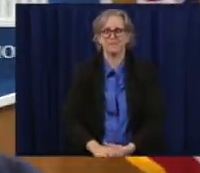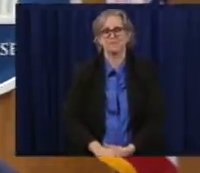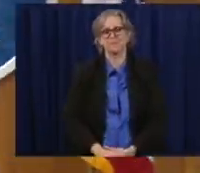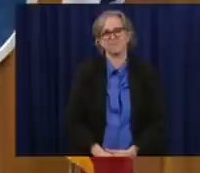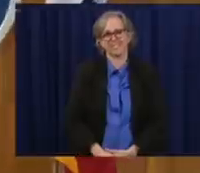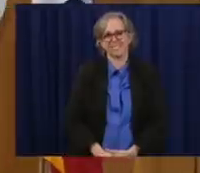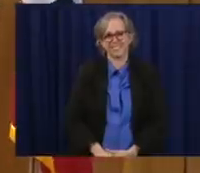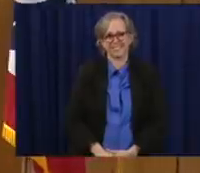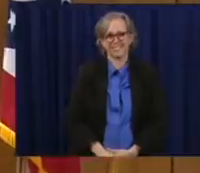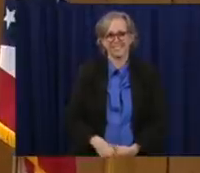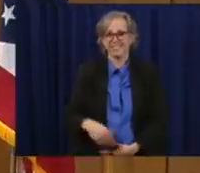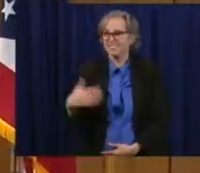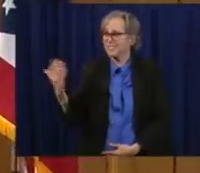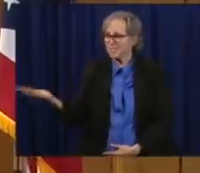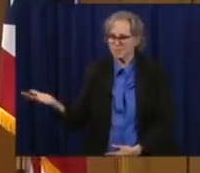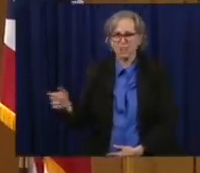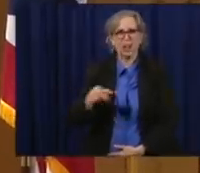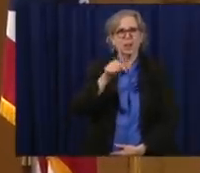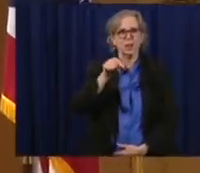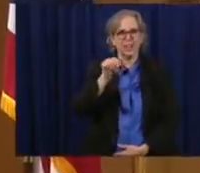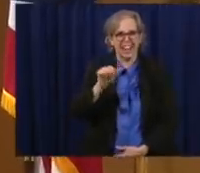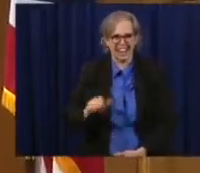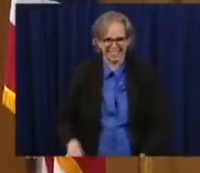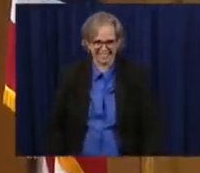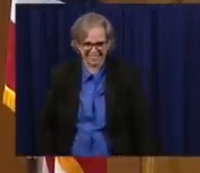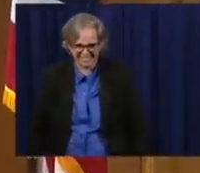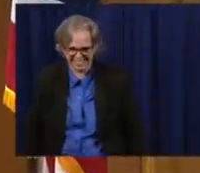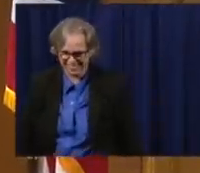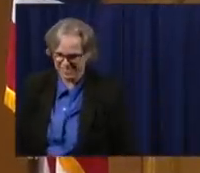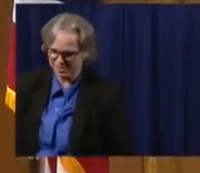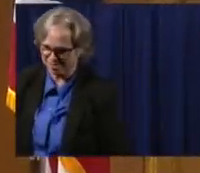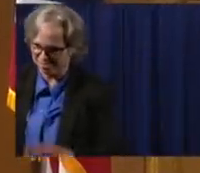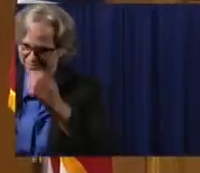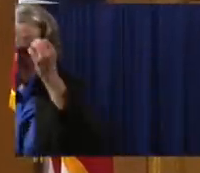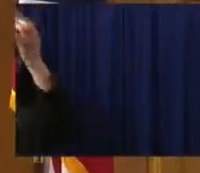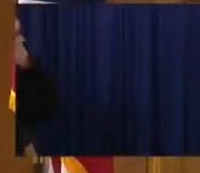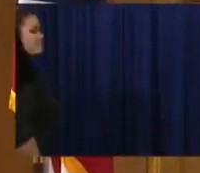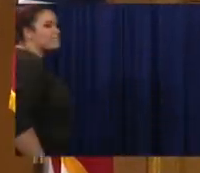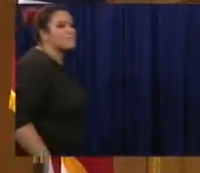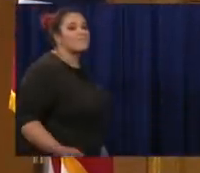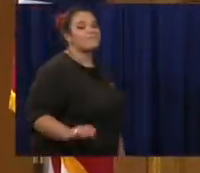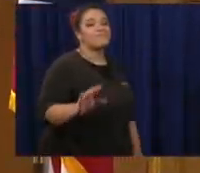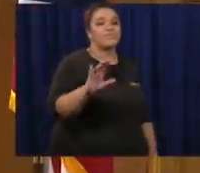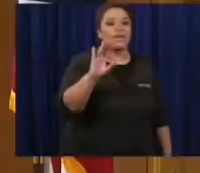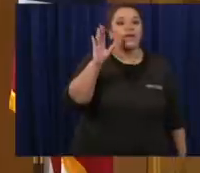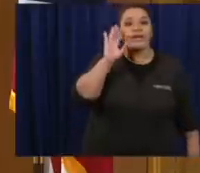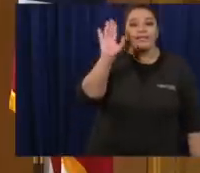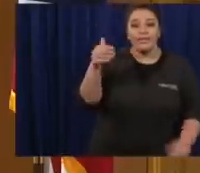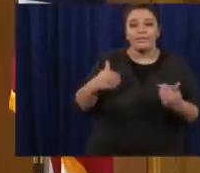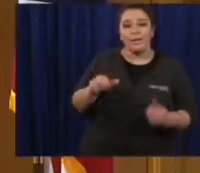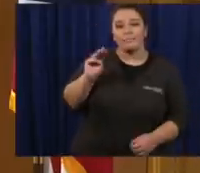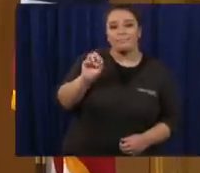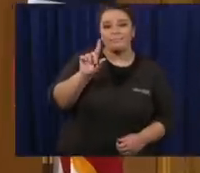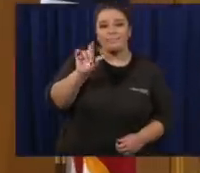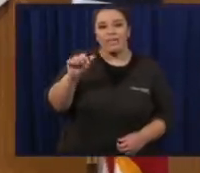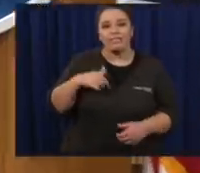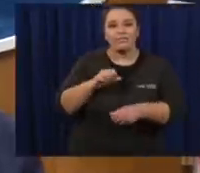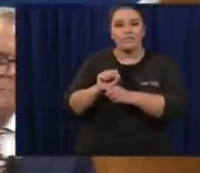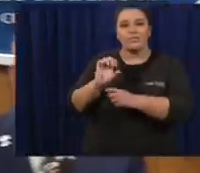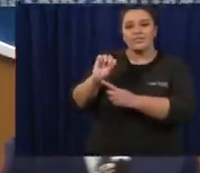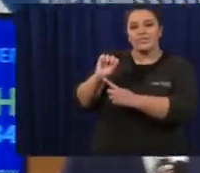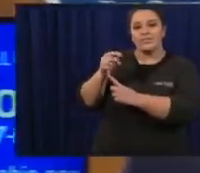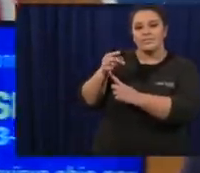And the first question. Hi, this is Molly Martinez with Spectrum News. My question is for Dr. Amy Acton.